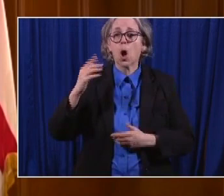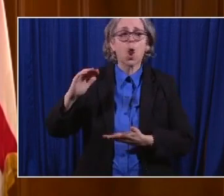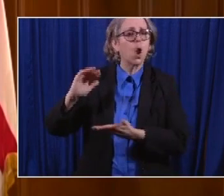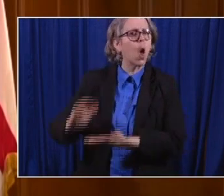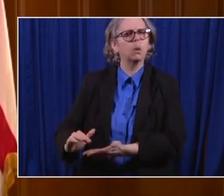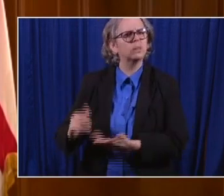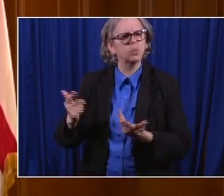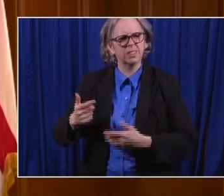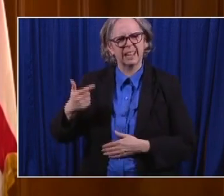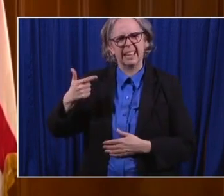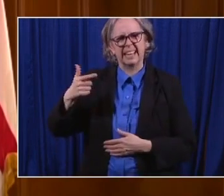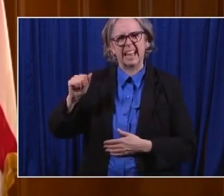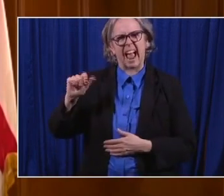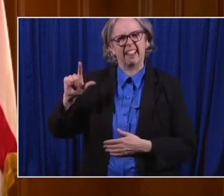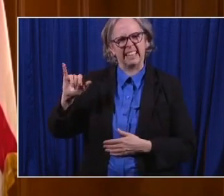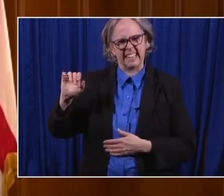Fayette.